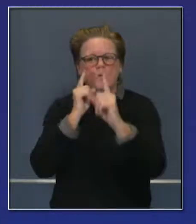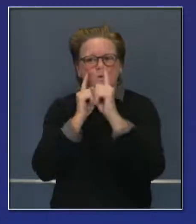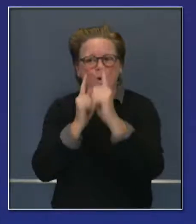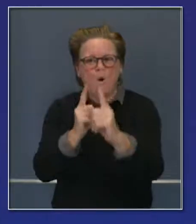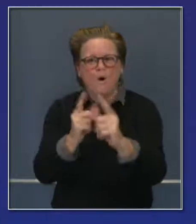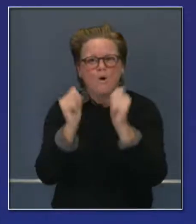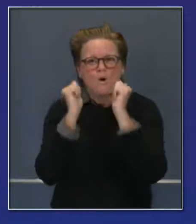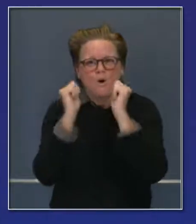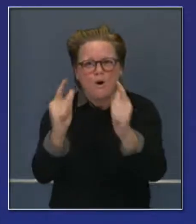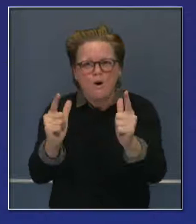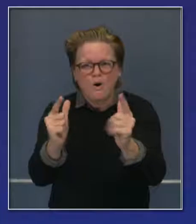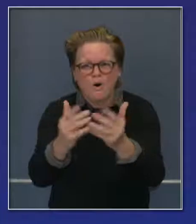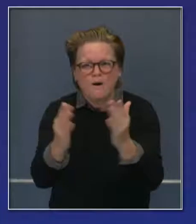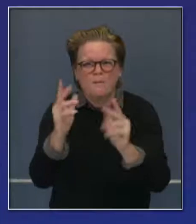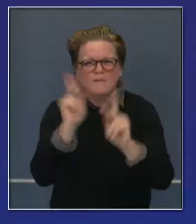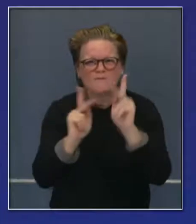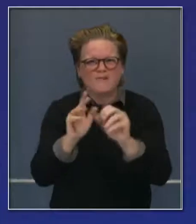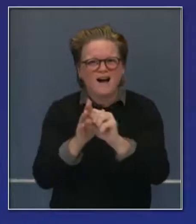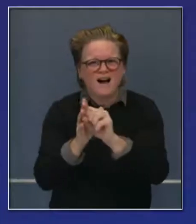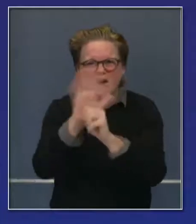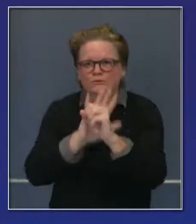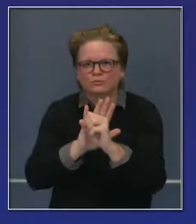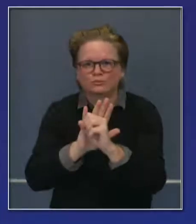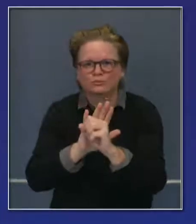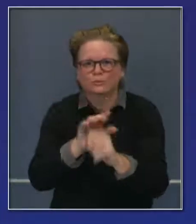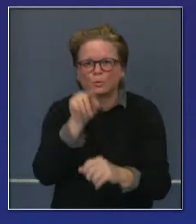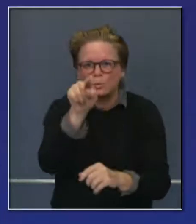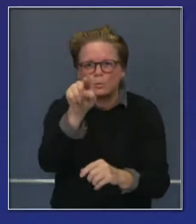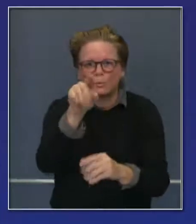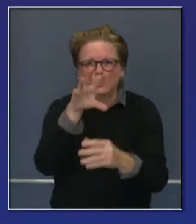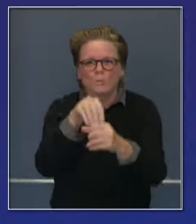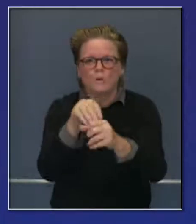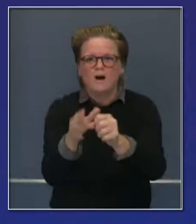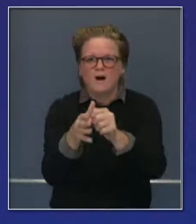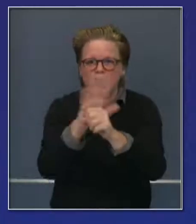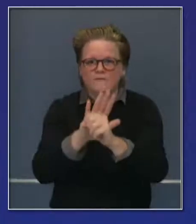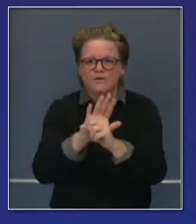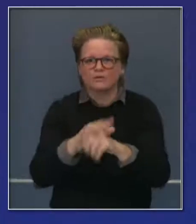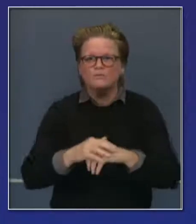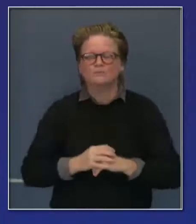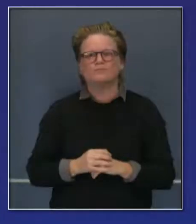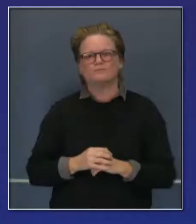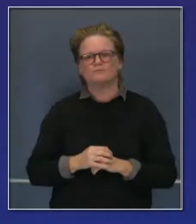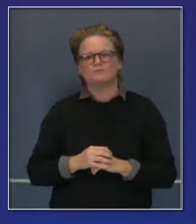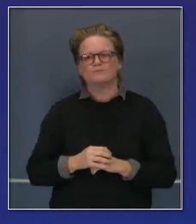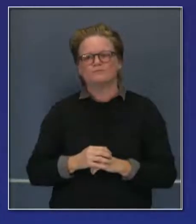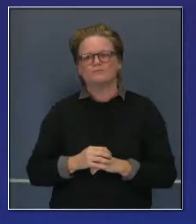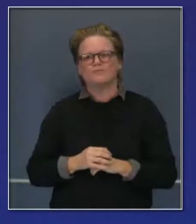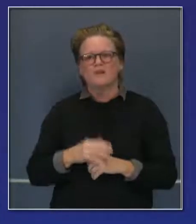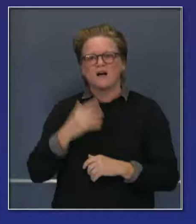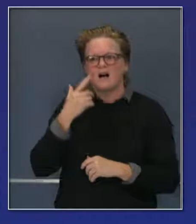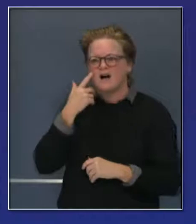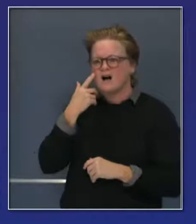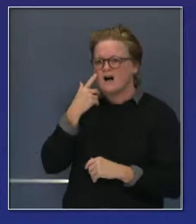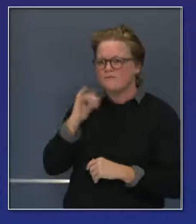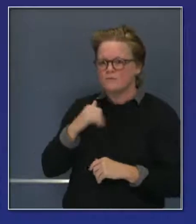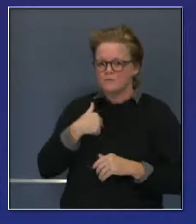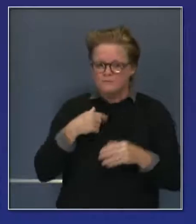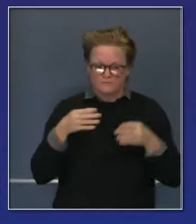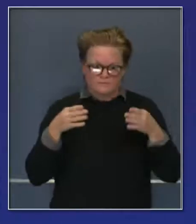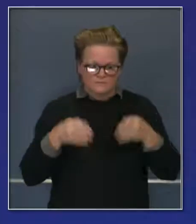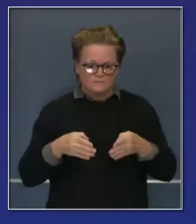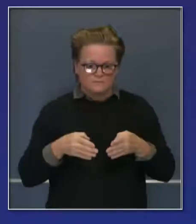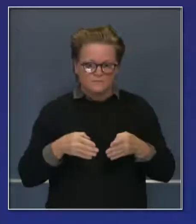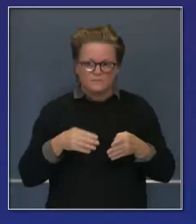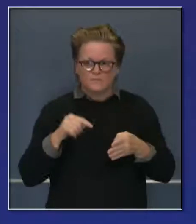going to advocate for that all across the United States. But we are not in the business of vandalizing